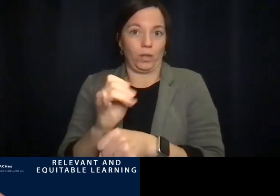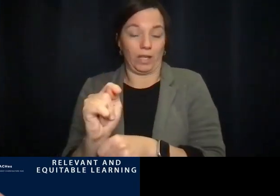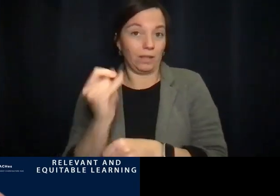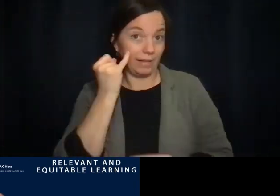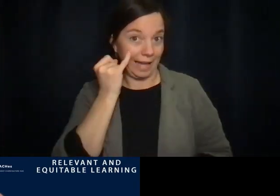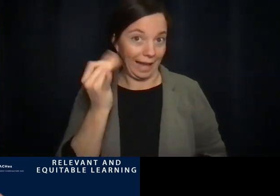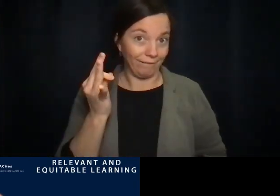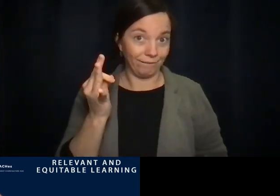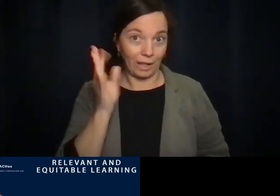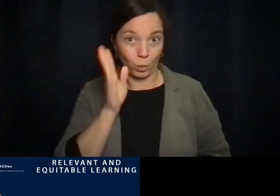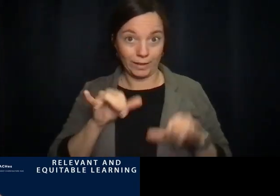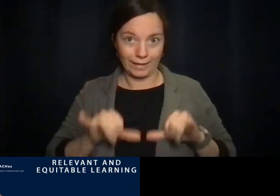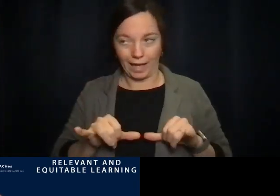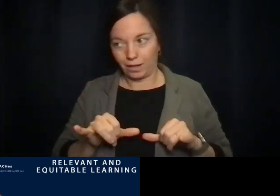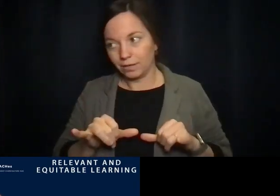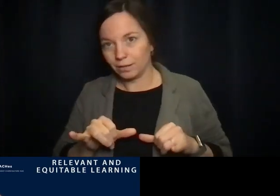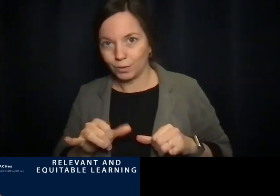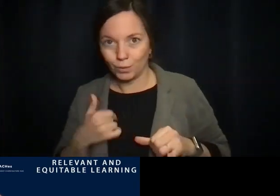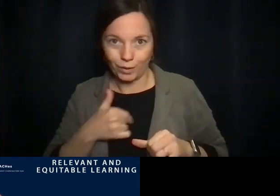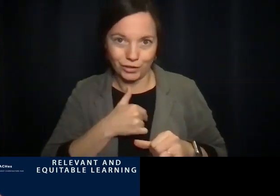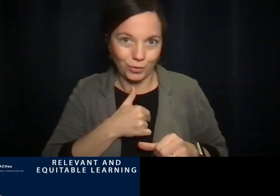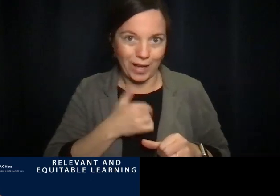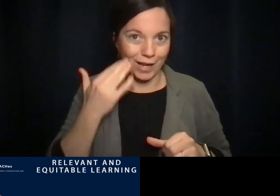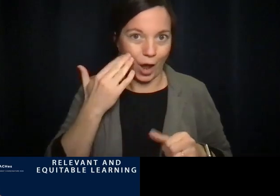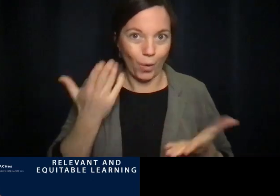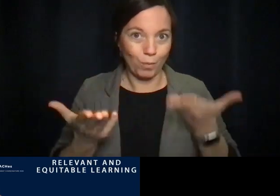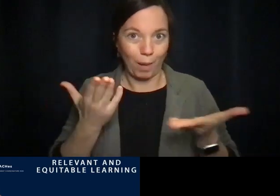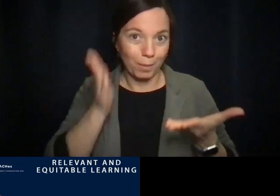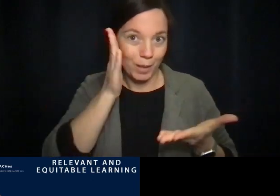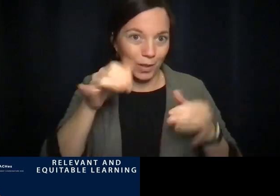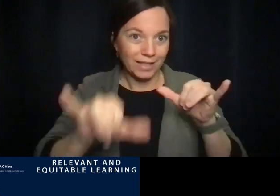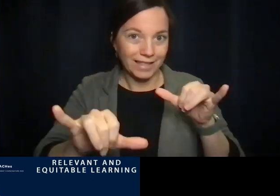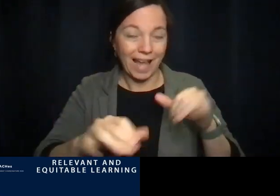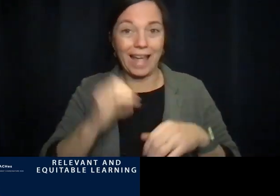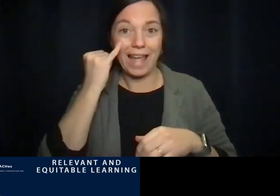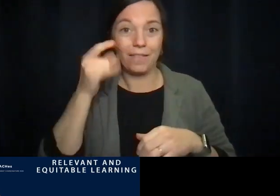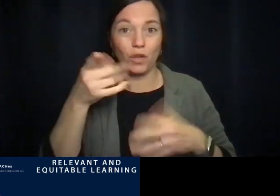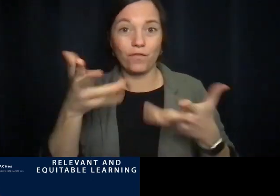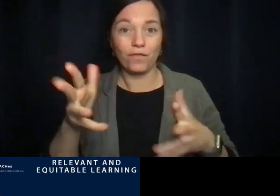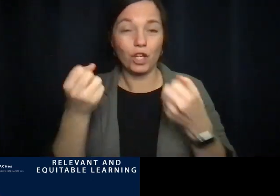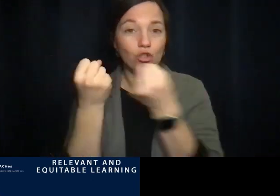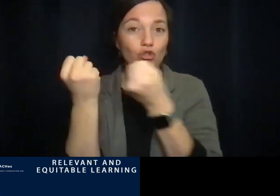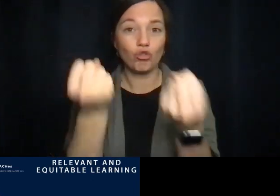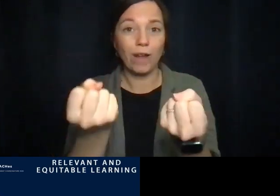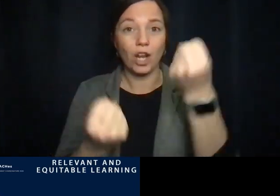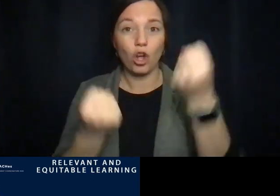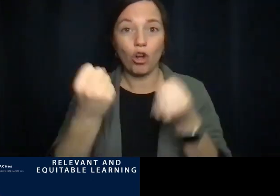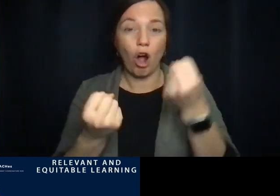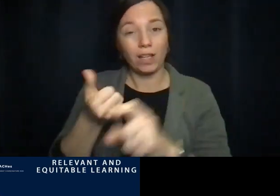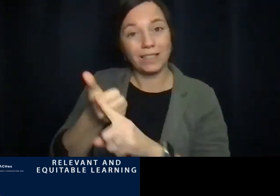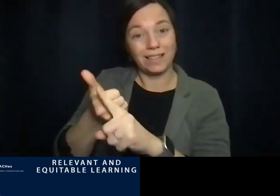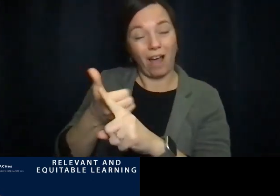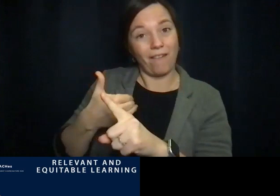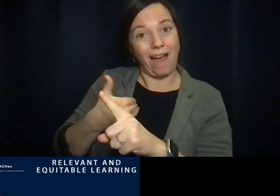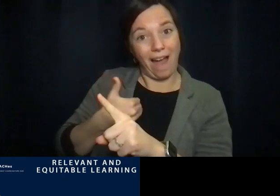stay, which it probably is, if anybody's ever driven a car that self-drives or recognizes or has a camera that can notice things, or